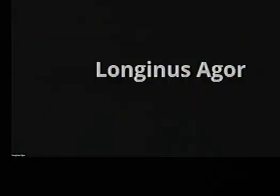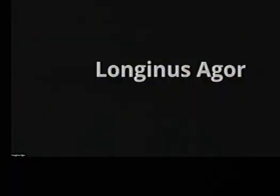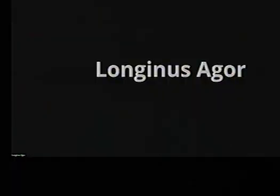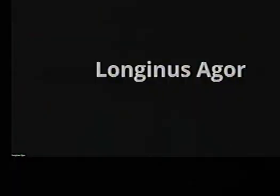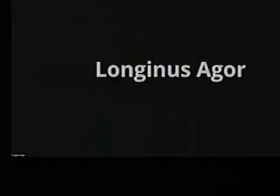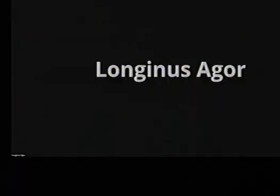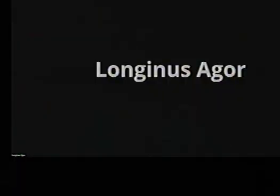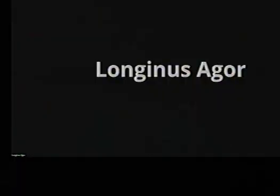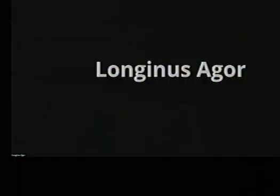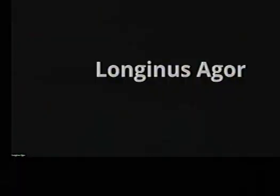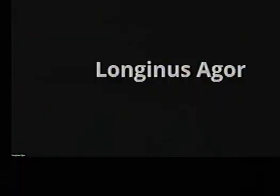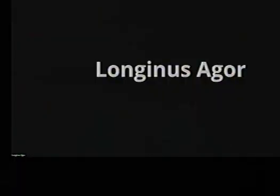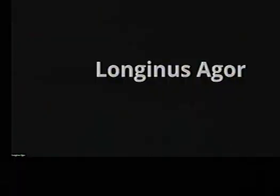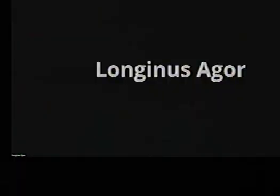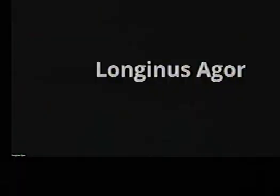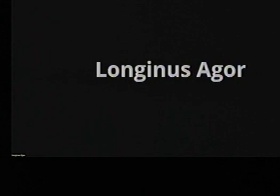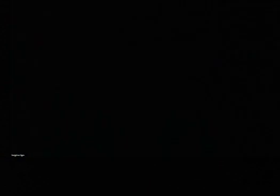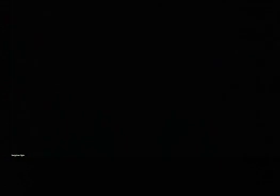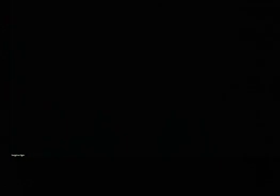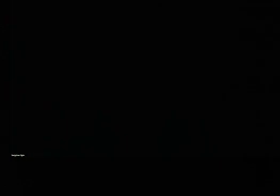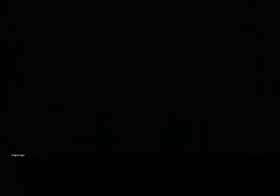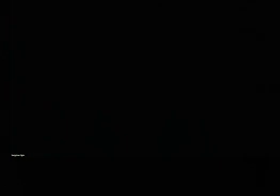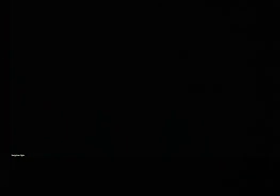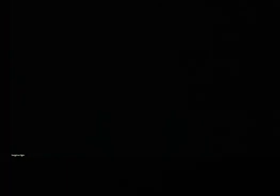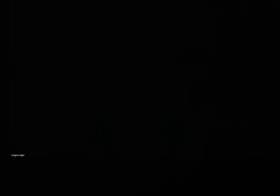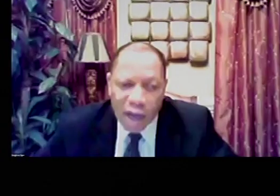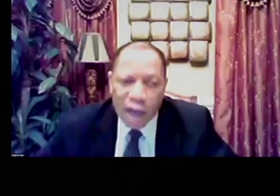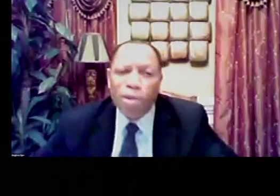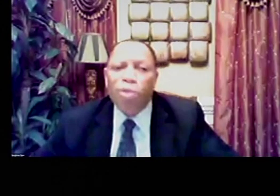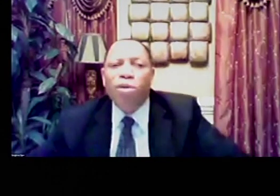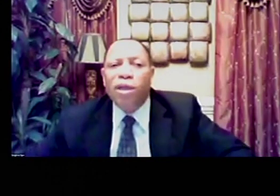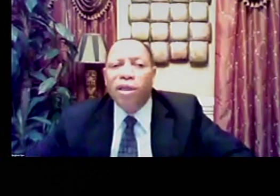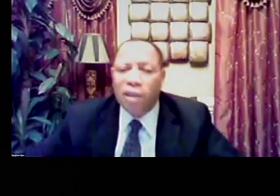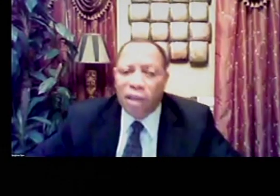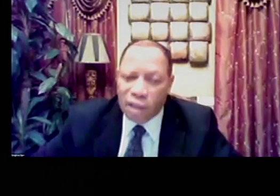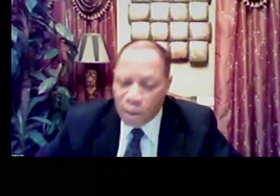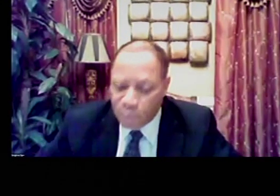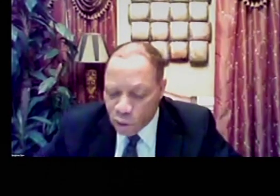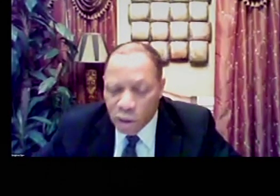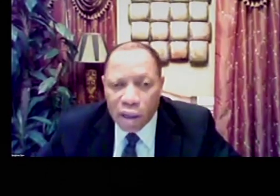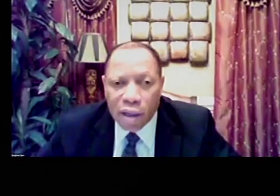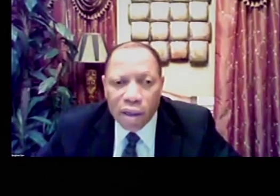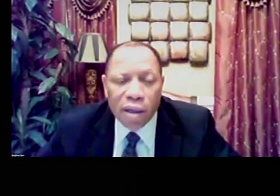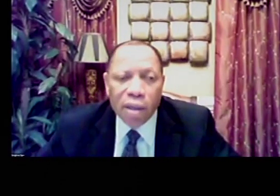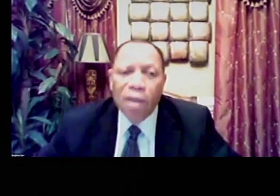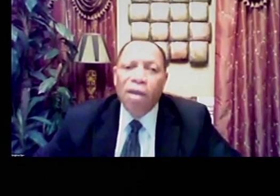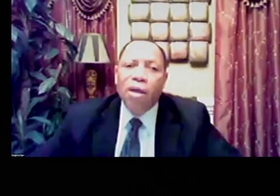We thank the Lord, brethren, for the capstone the GS has put on the